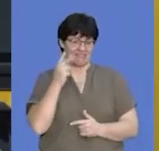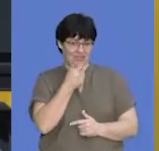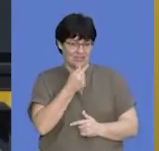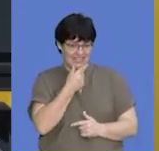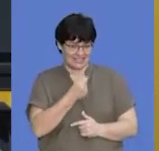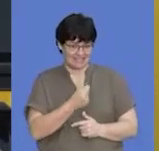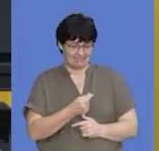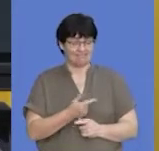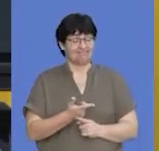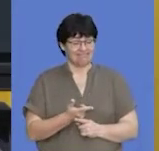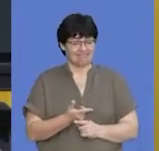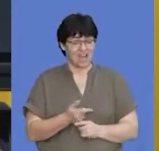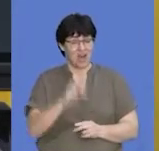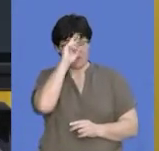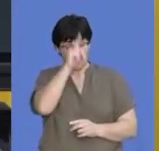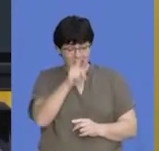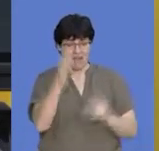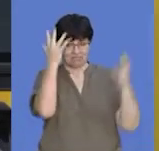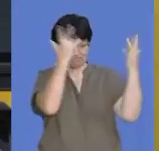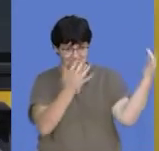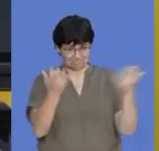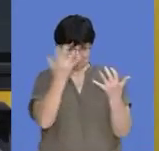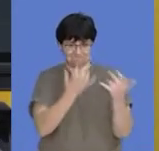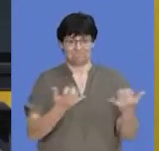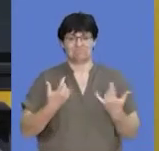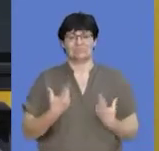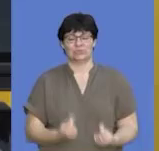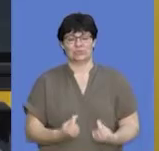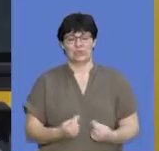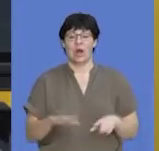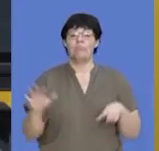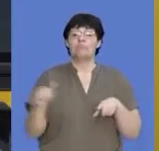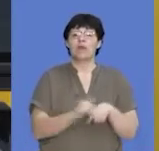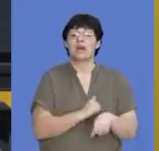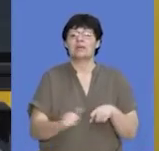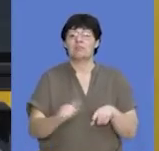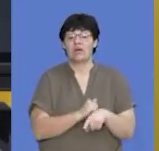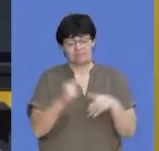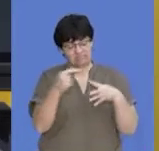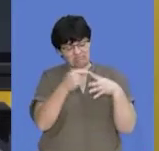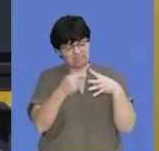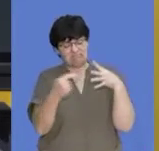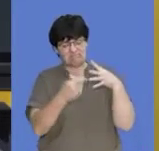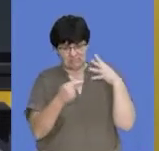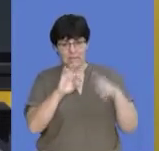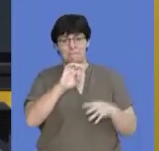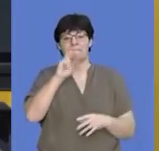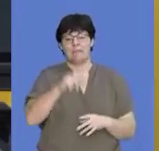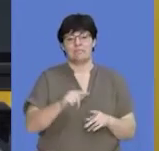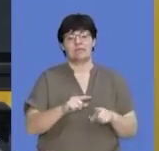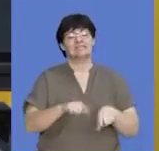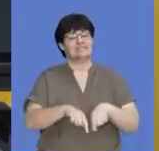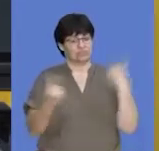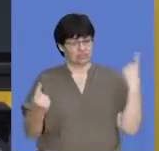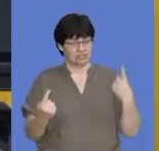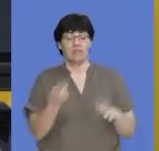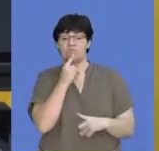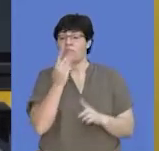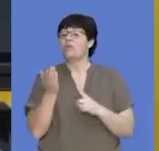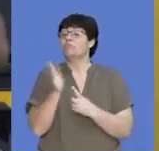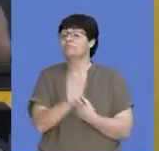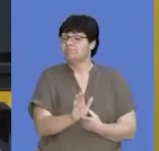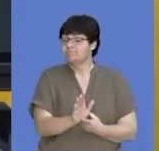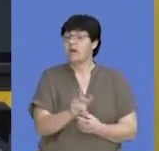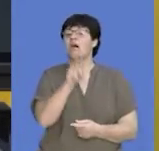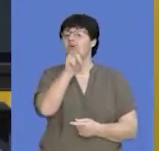guys, remember, we are doing calculations and we're practicing on as many maps as possible for you to ensure